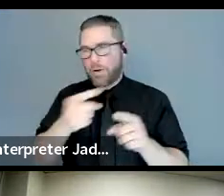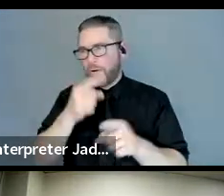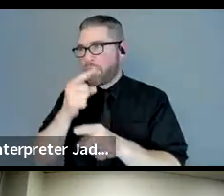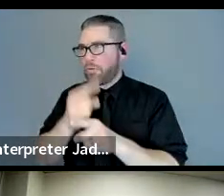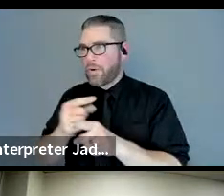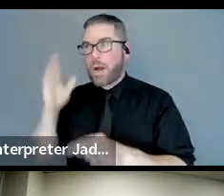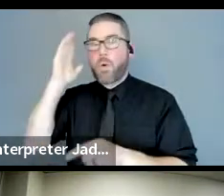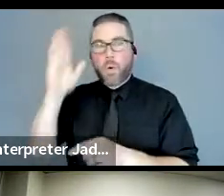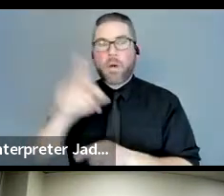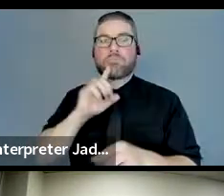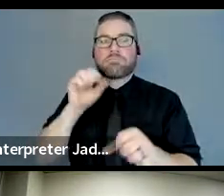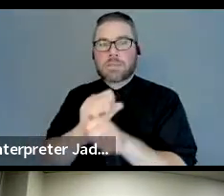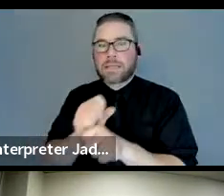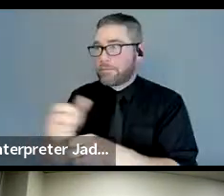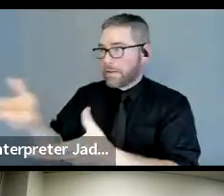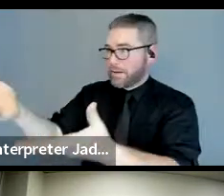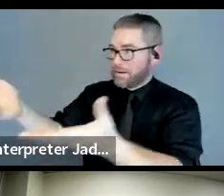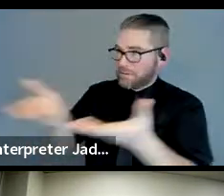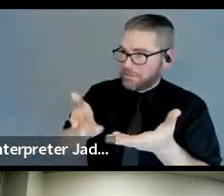engagement around to add an upcoming meeting.